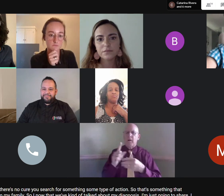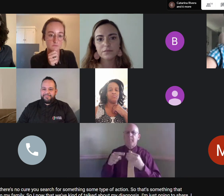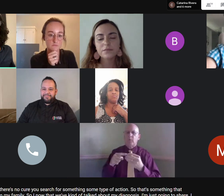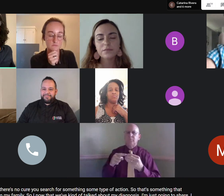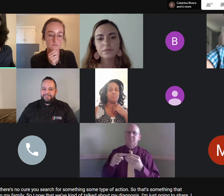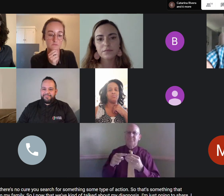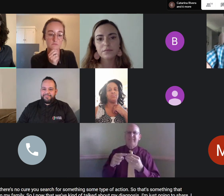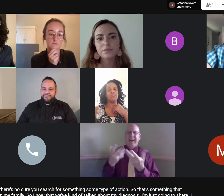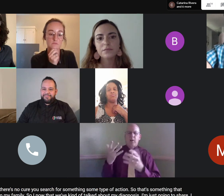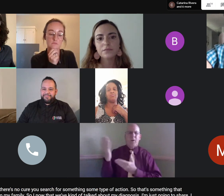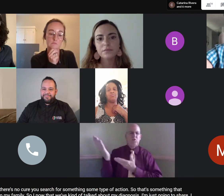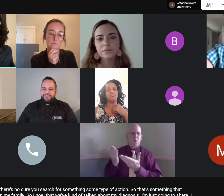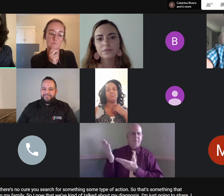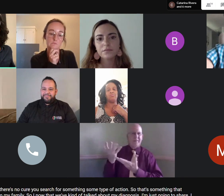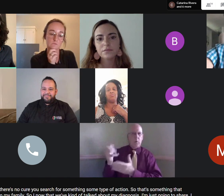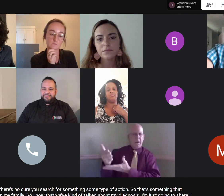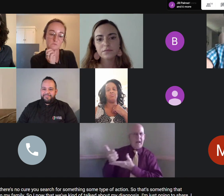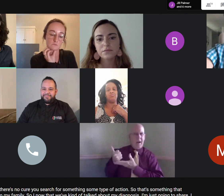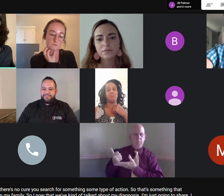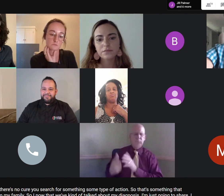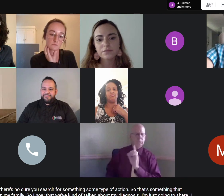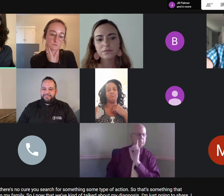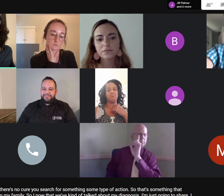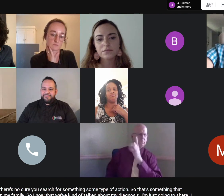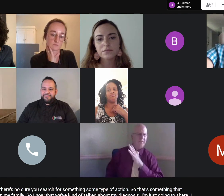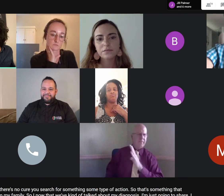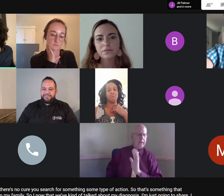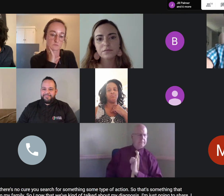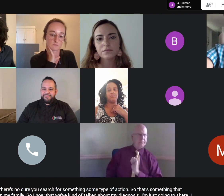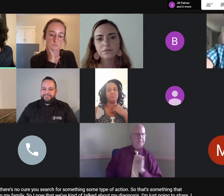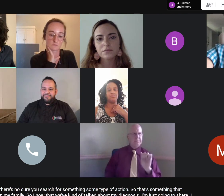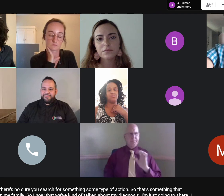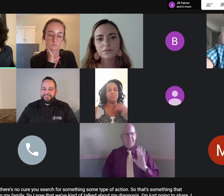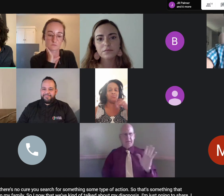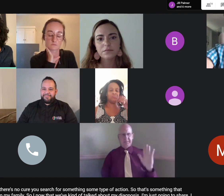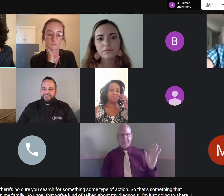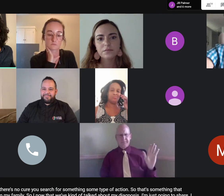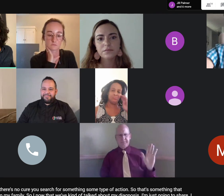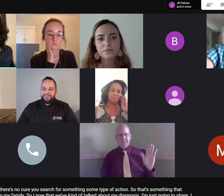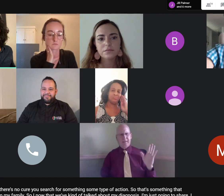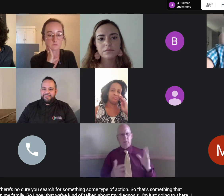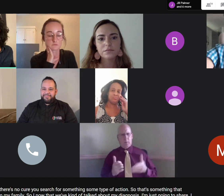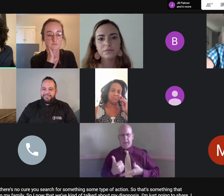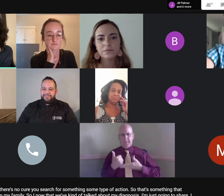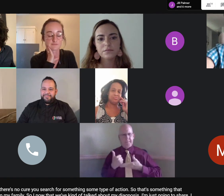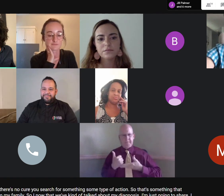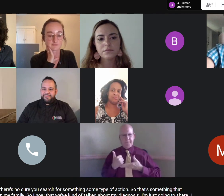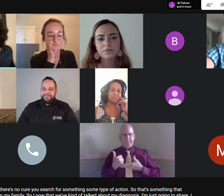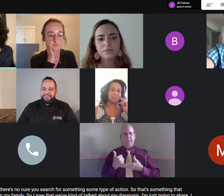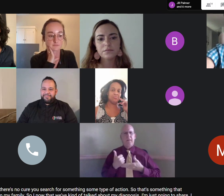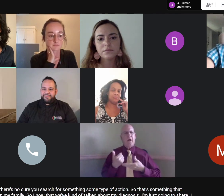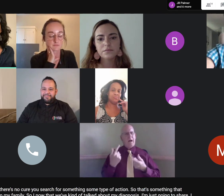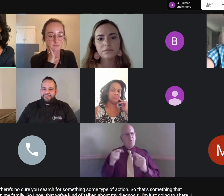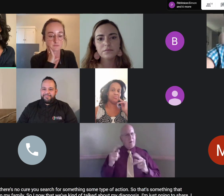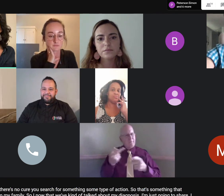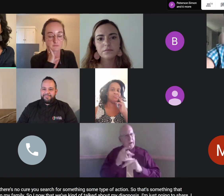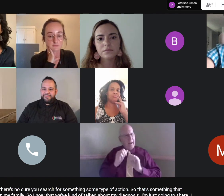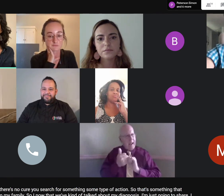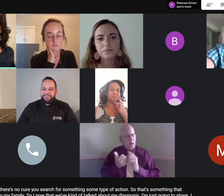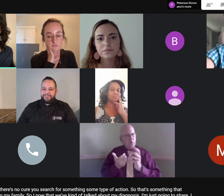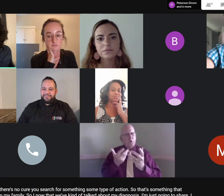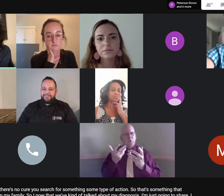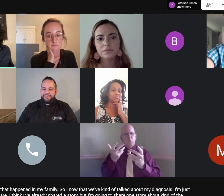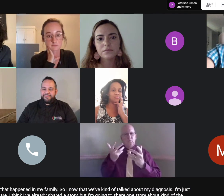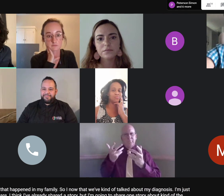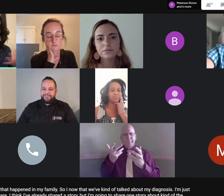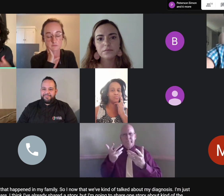services and kind of working more on what I could do surrounded